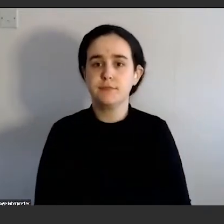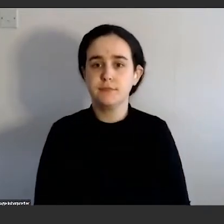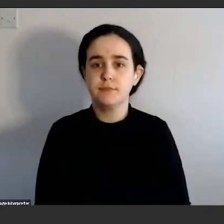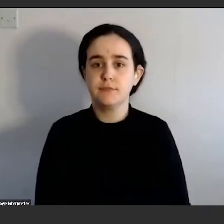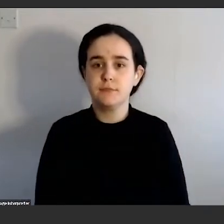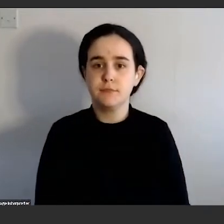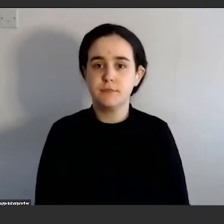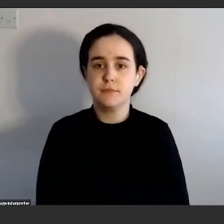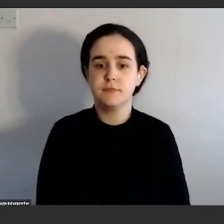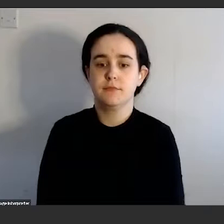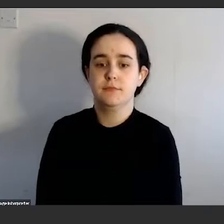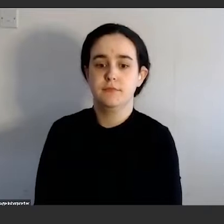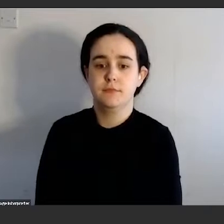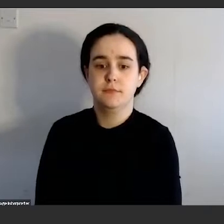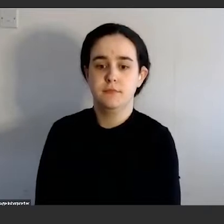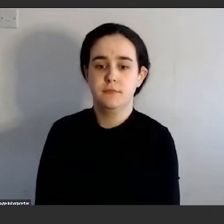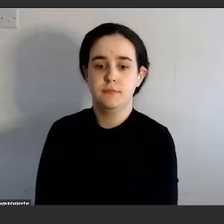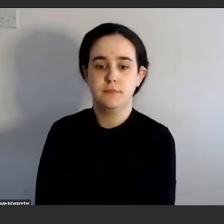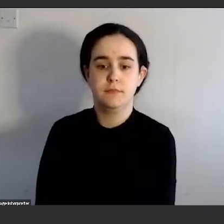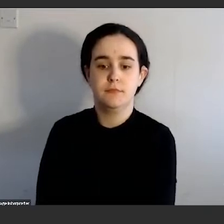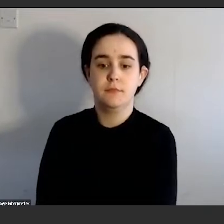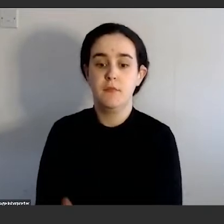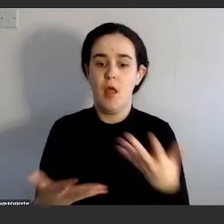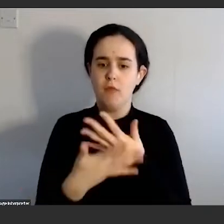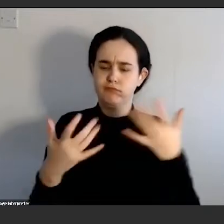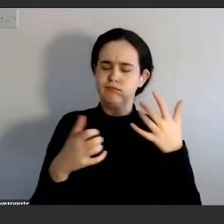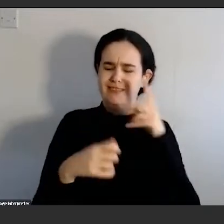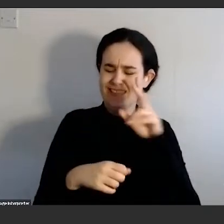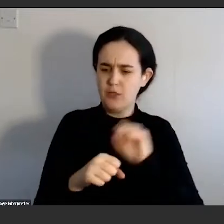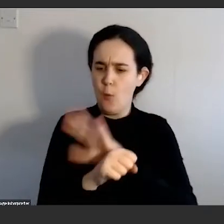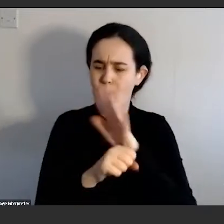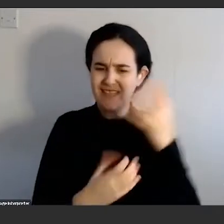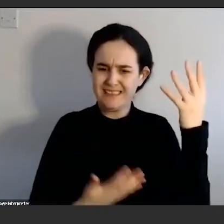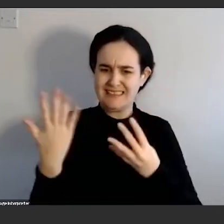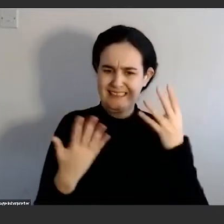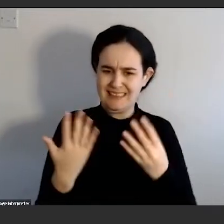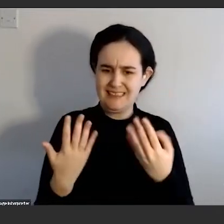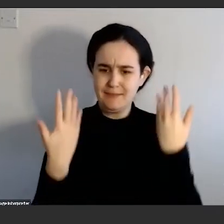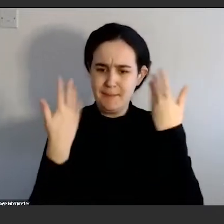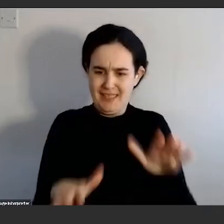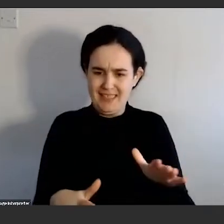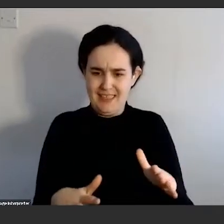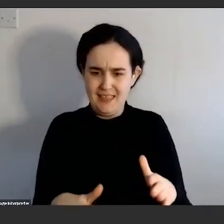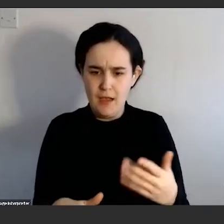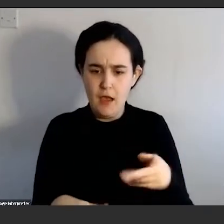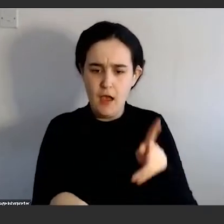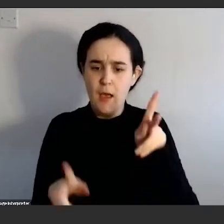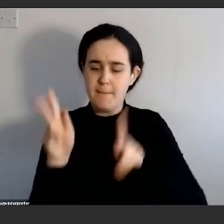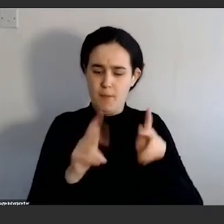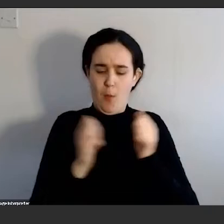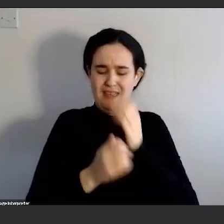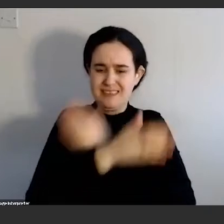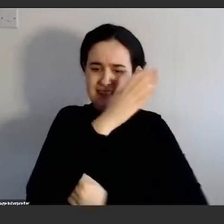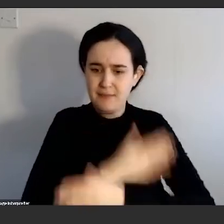actually people with disability. The barriers they may face are numerous, including